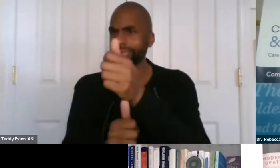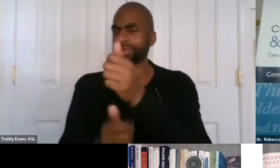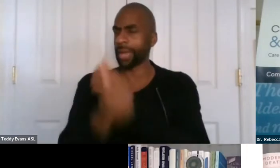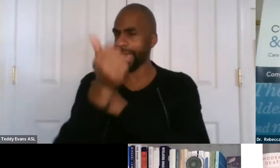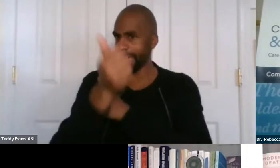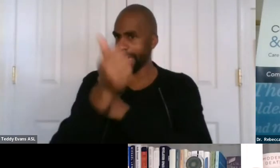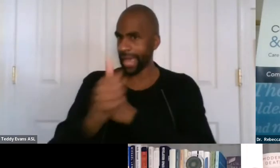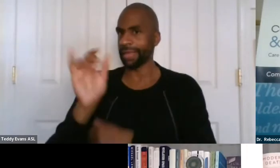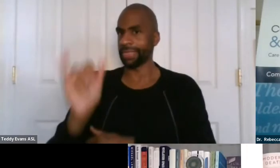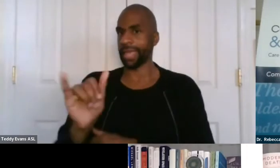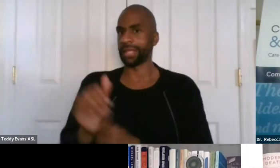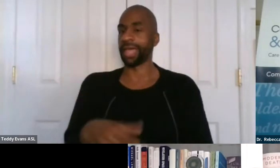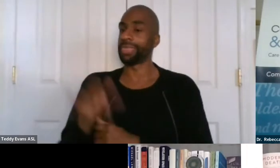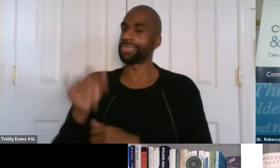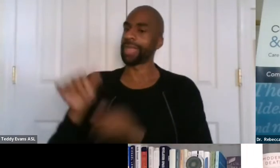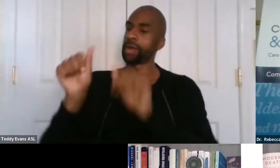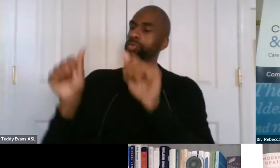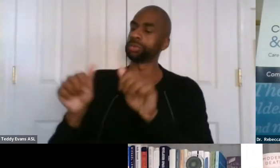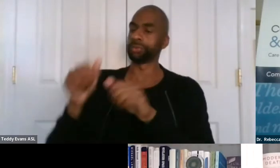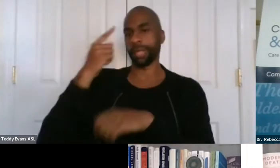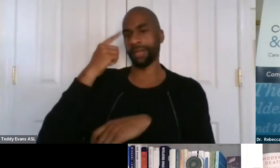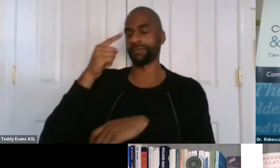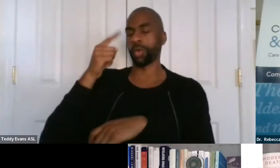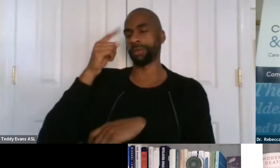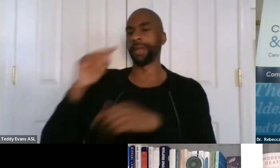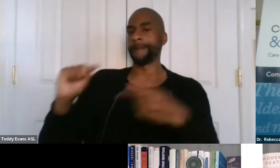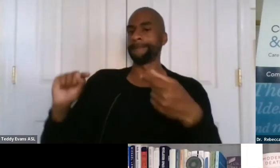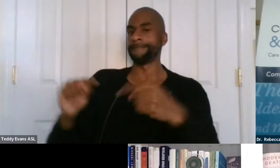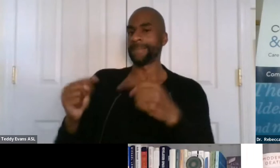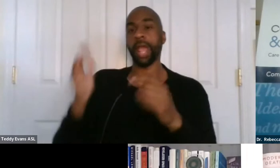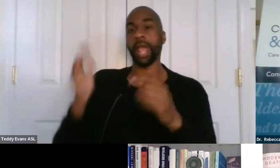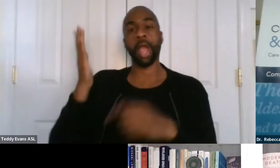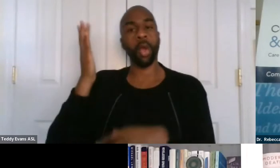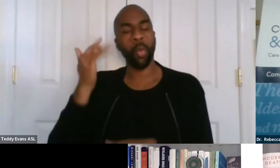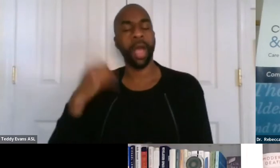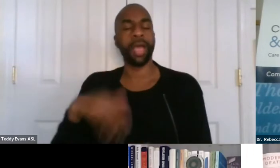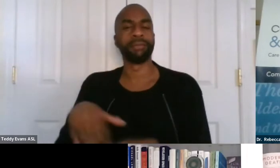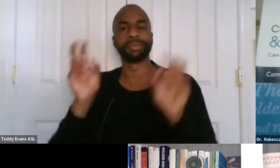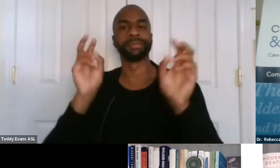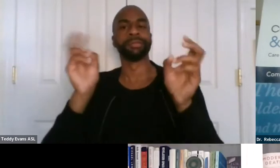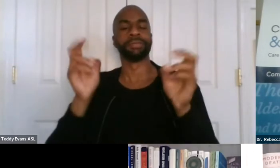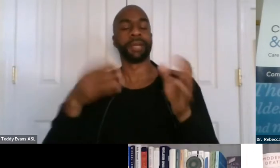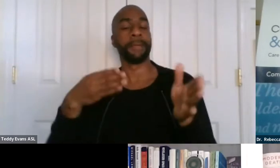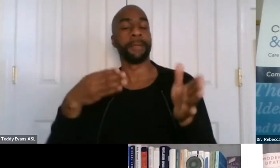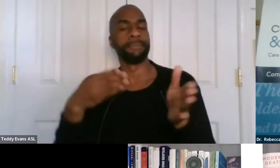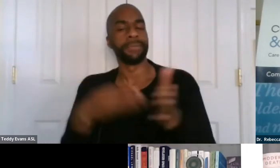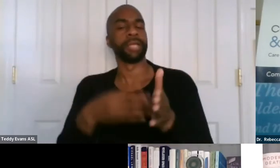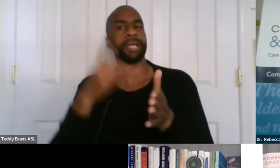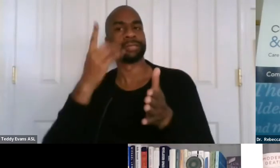in pain because of the subjective nature of pain and because of all the biases and prejudices that exist in our